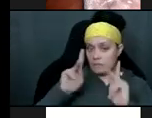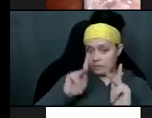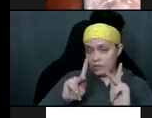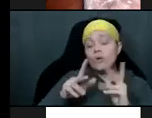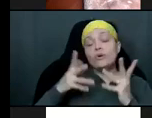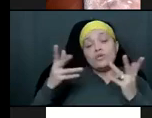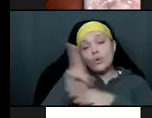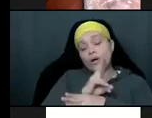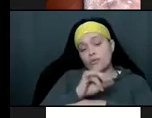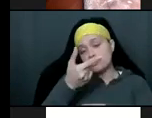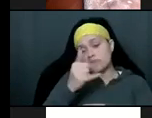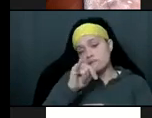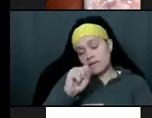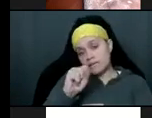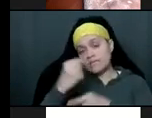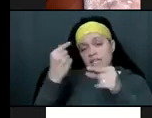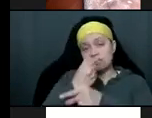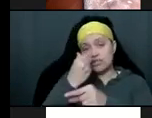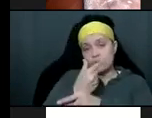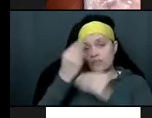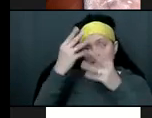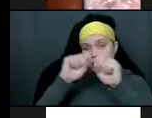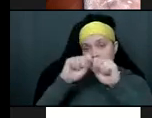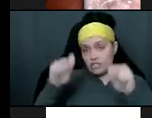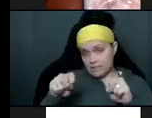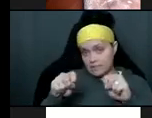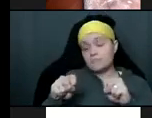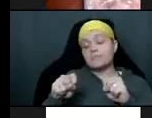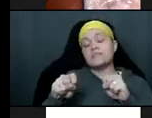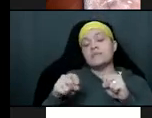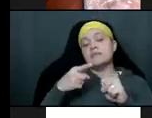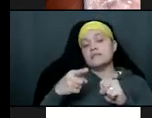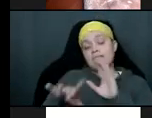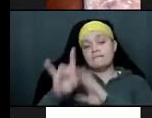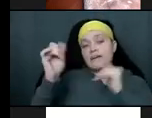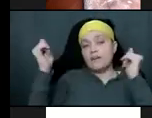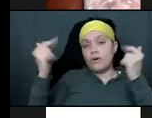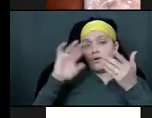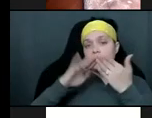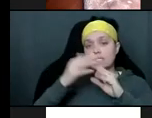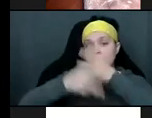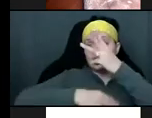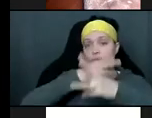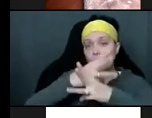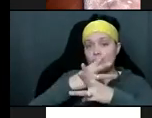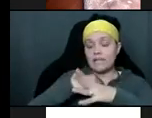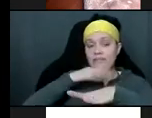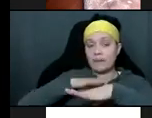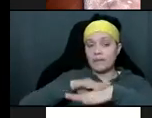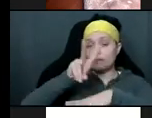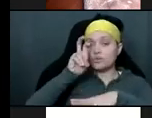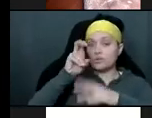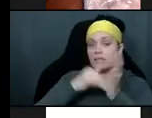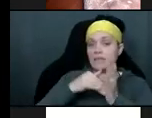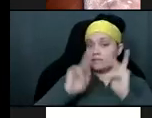used GIS, Geographic Information Systems, to find all the cities in the world that have at least